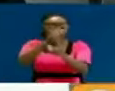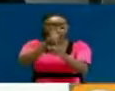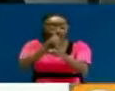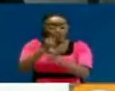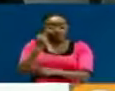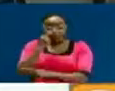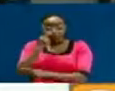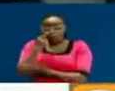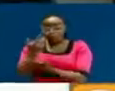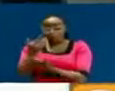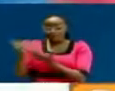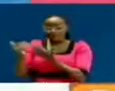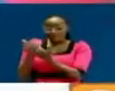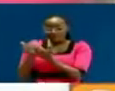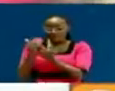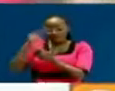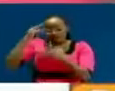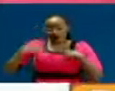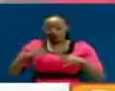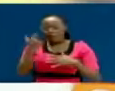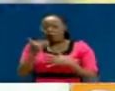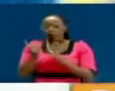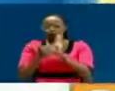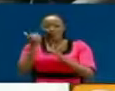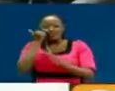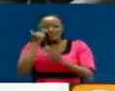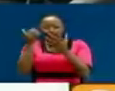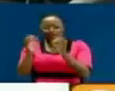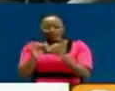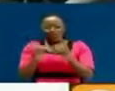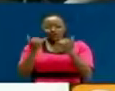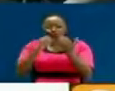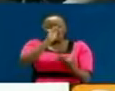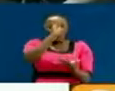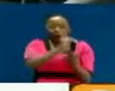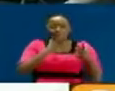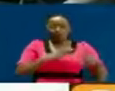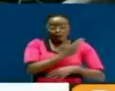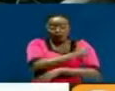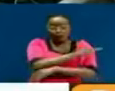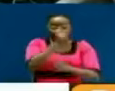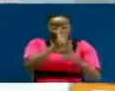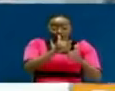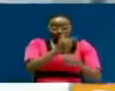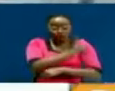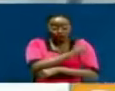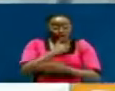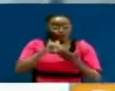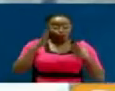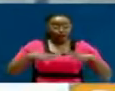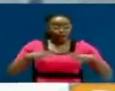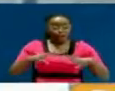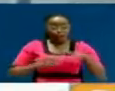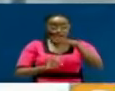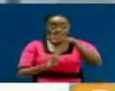for home-based care, especially for asymptomatic cases, to ease pressure from the health facilities, which are overwhelmed. The Ministry of